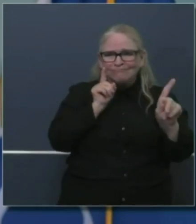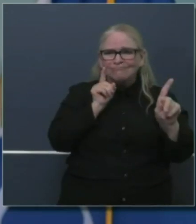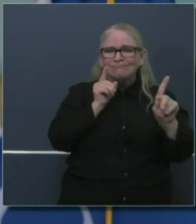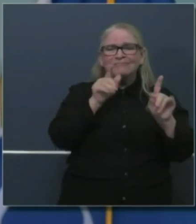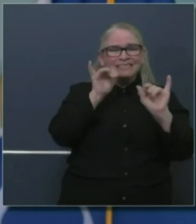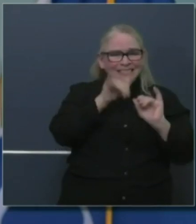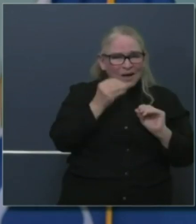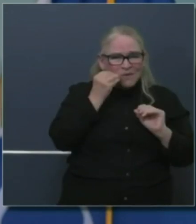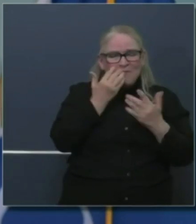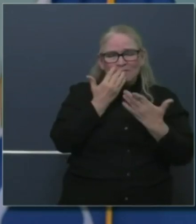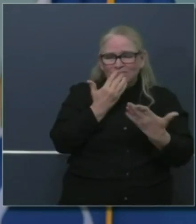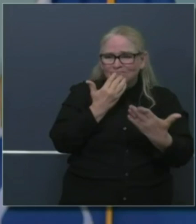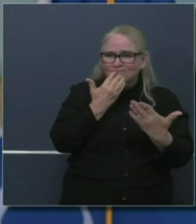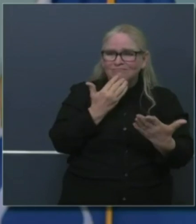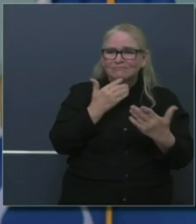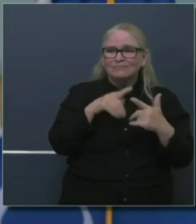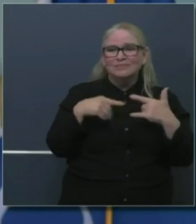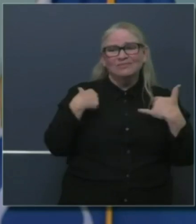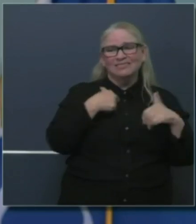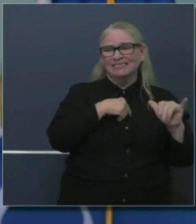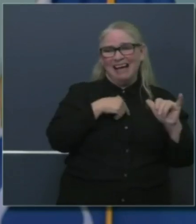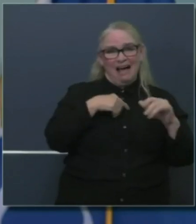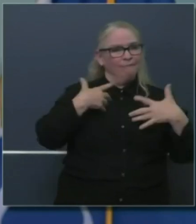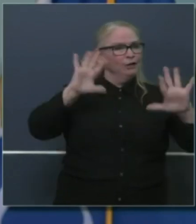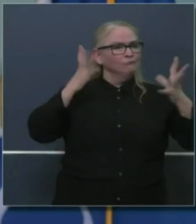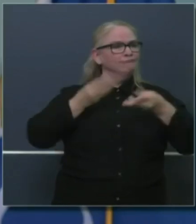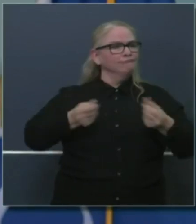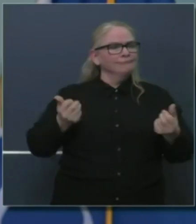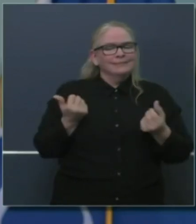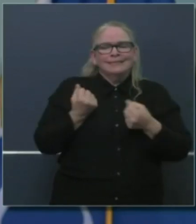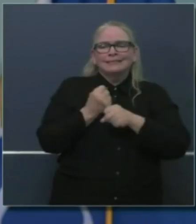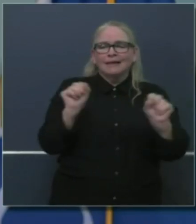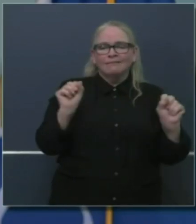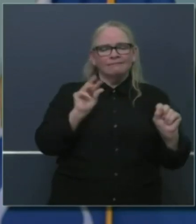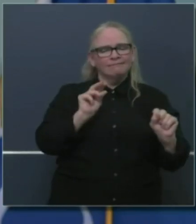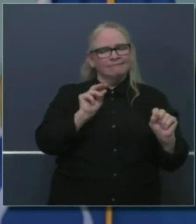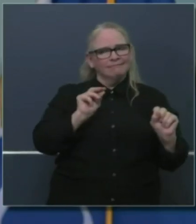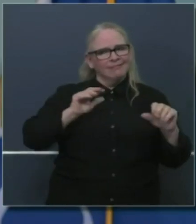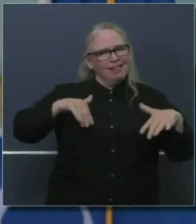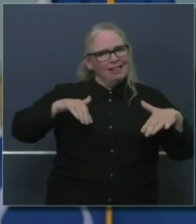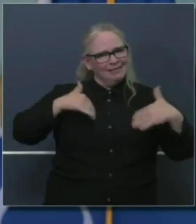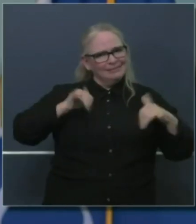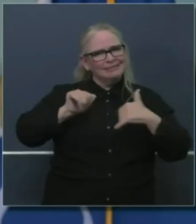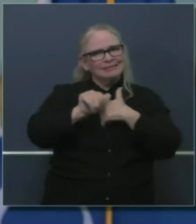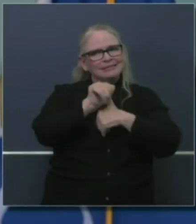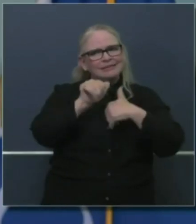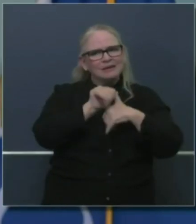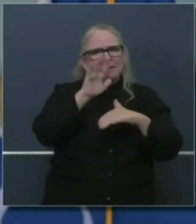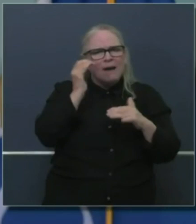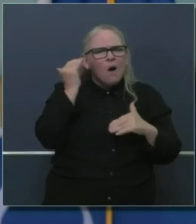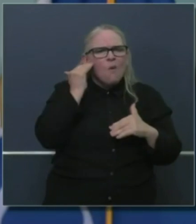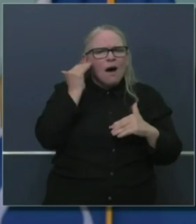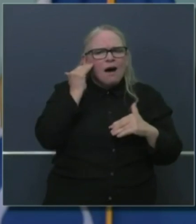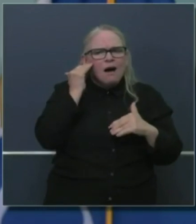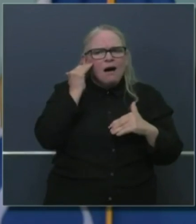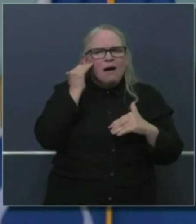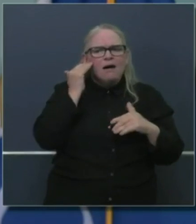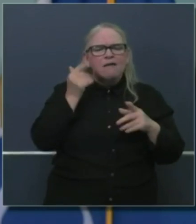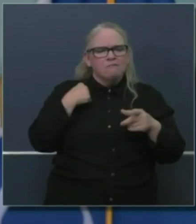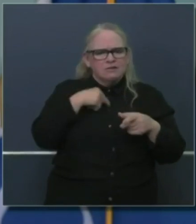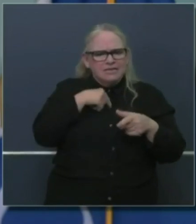we're not out of the woods. And yes, we are very, very cognizant of the fact that when we modify,